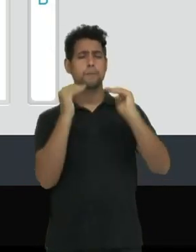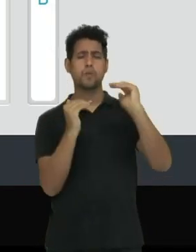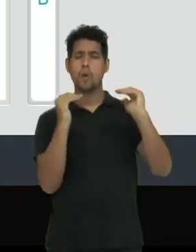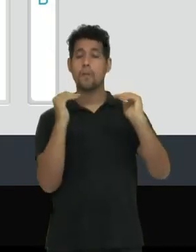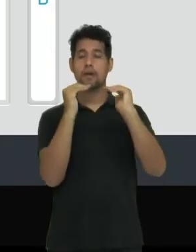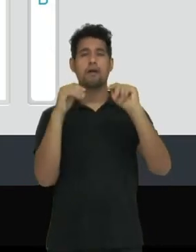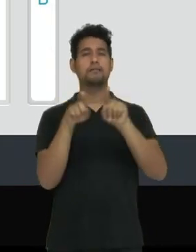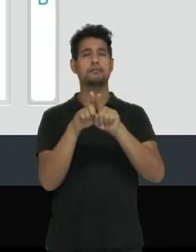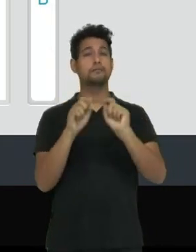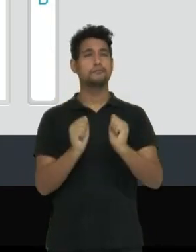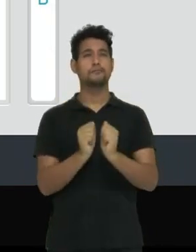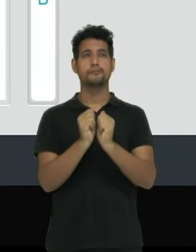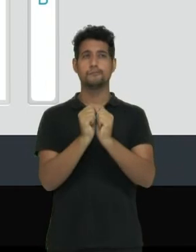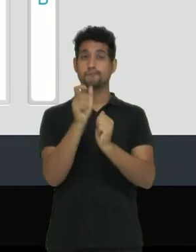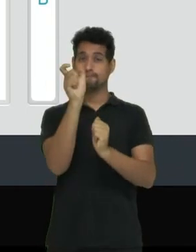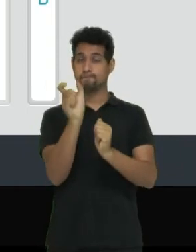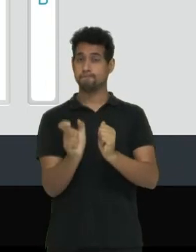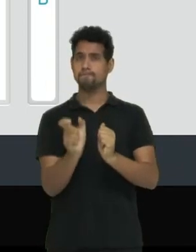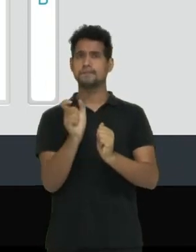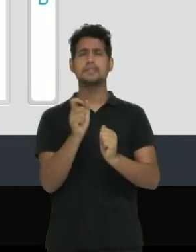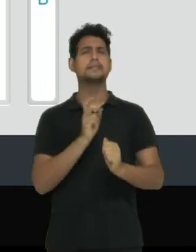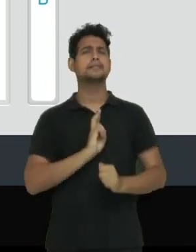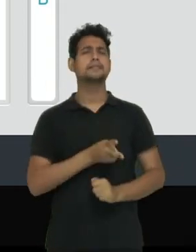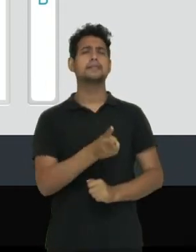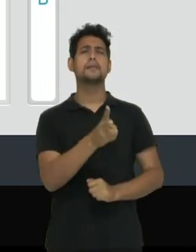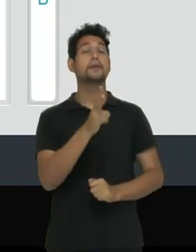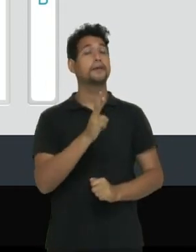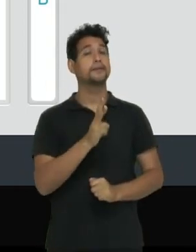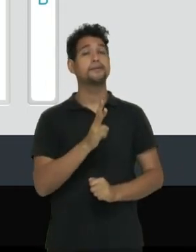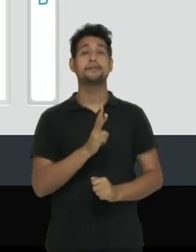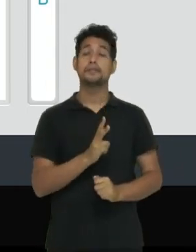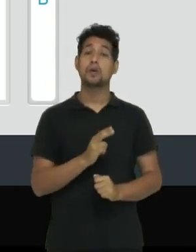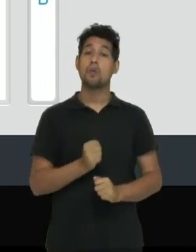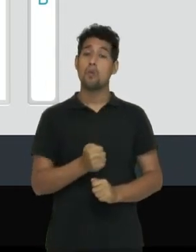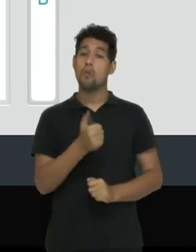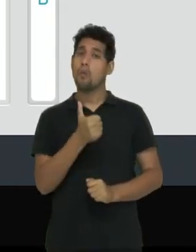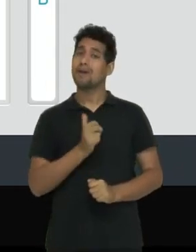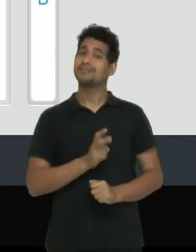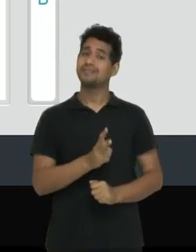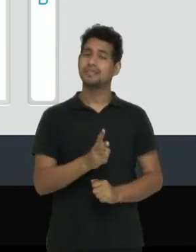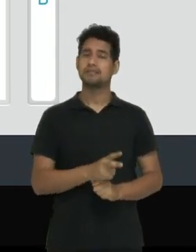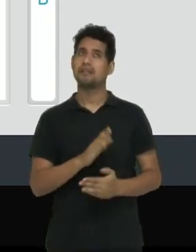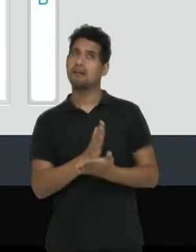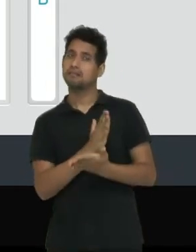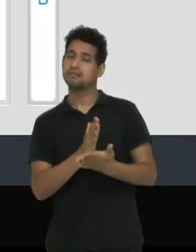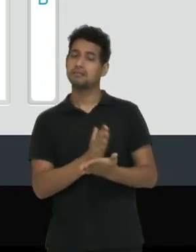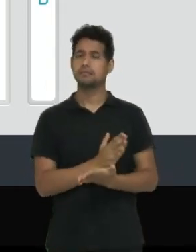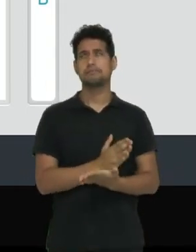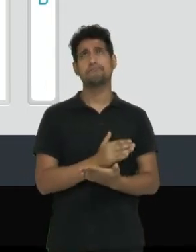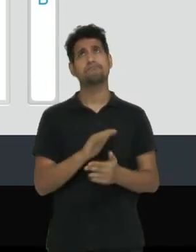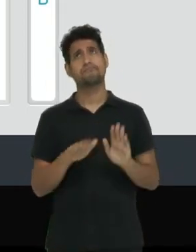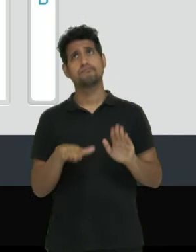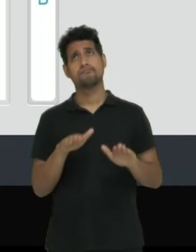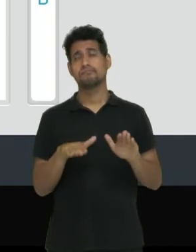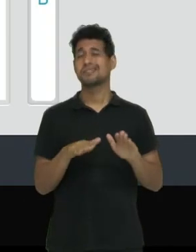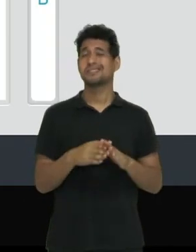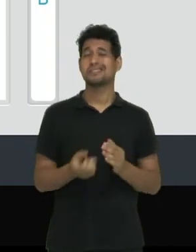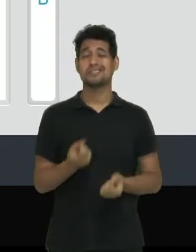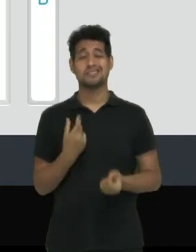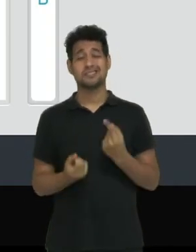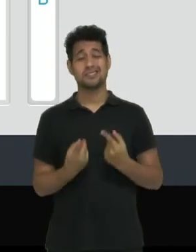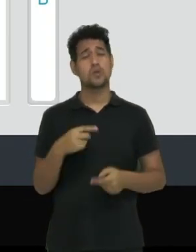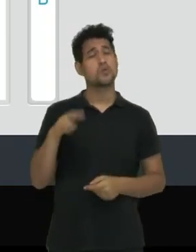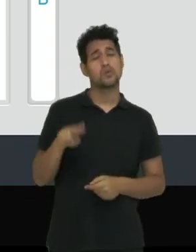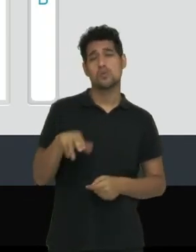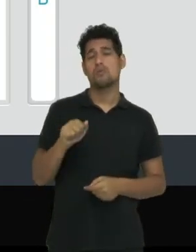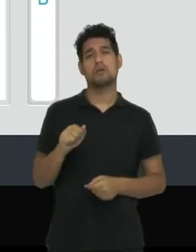e never 0%. Sempre. Quase sempre, geralmente, algumas vezes, raramente e nunca,